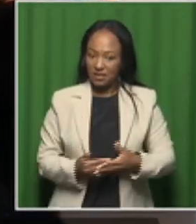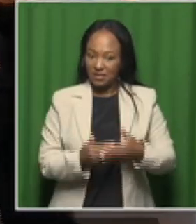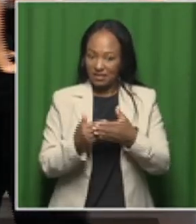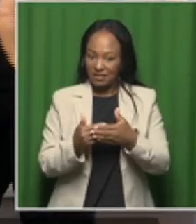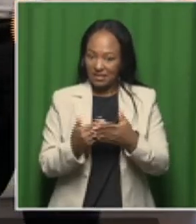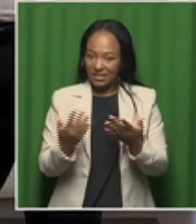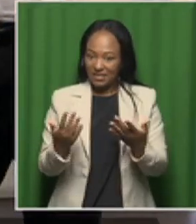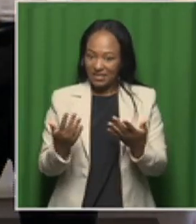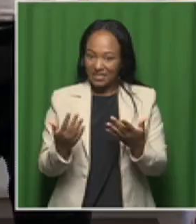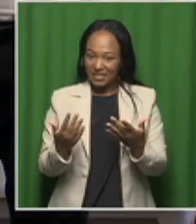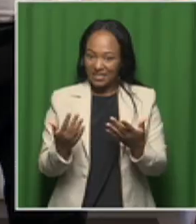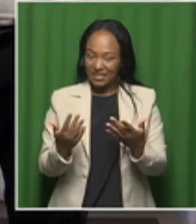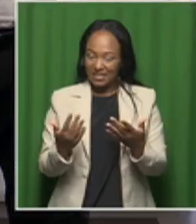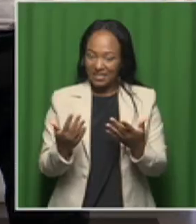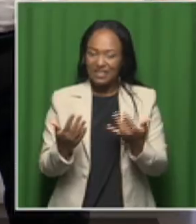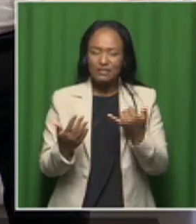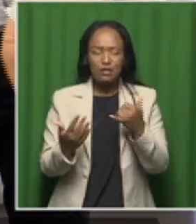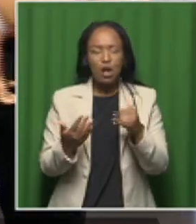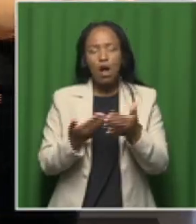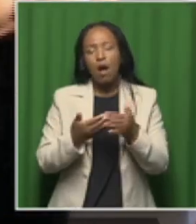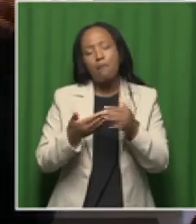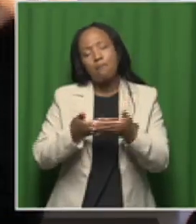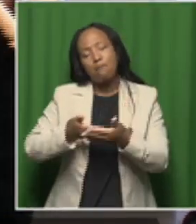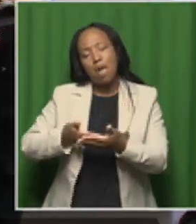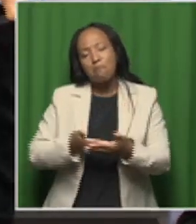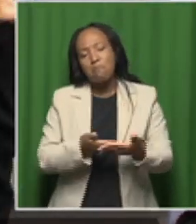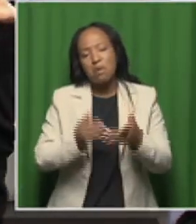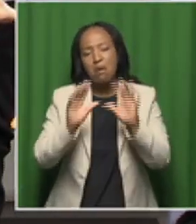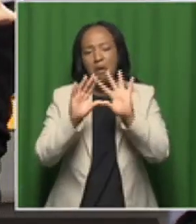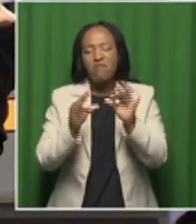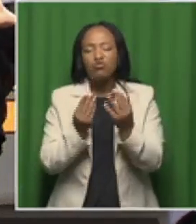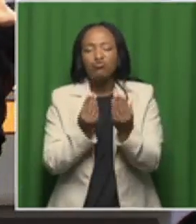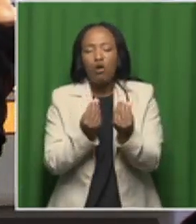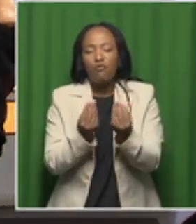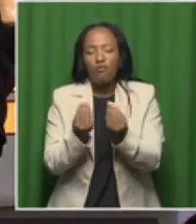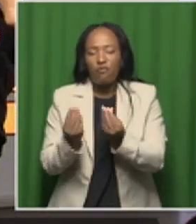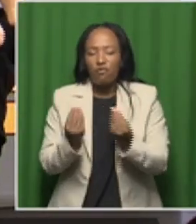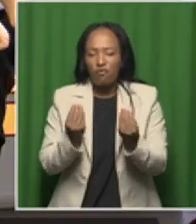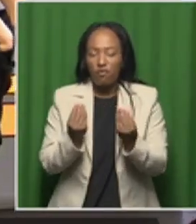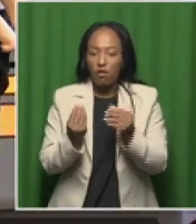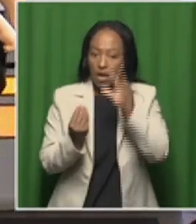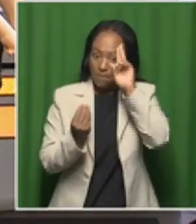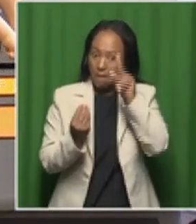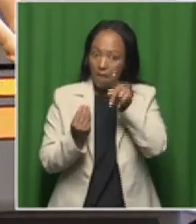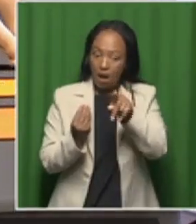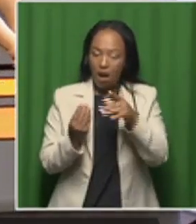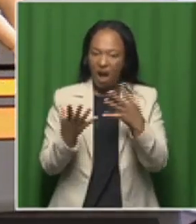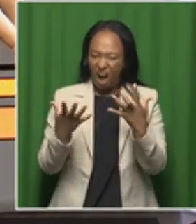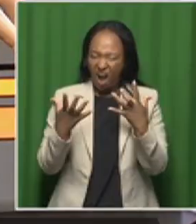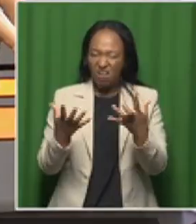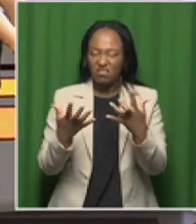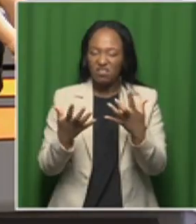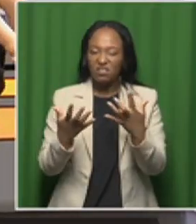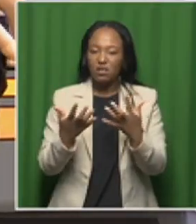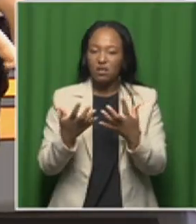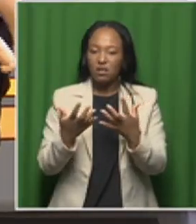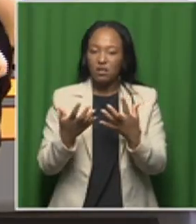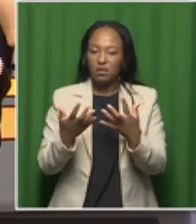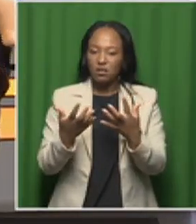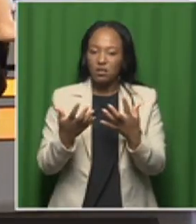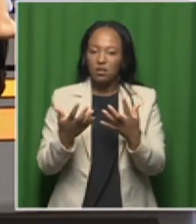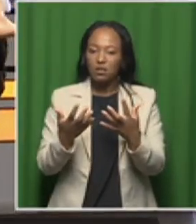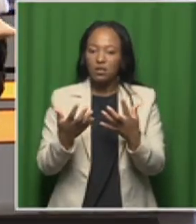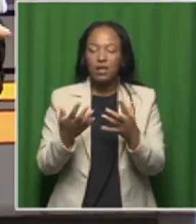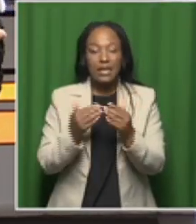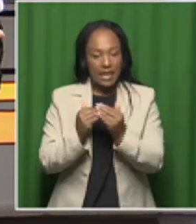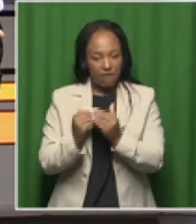it's still developing. Everything with the baby is very fragile. Yes. So you need to remember that you're working on a baby. So be